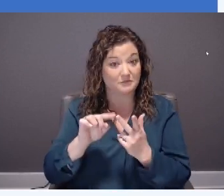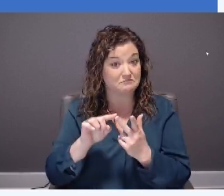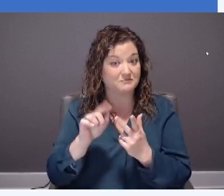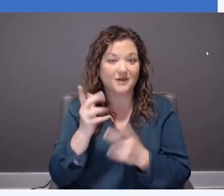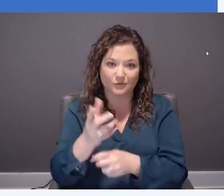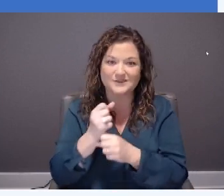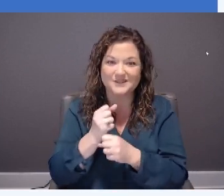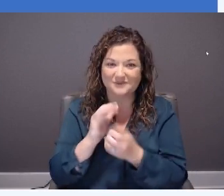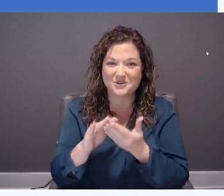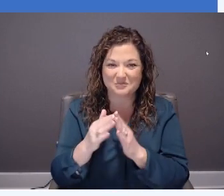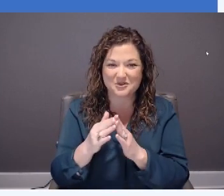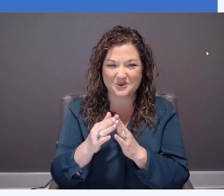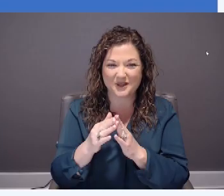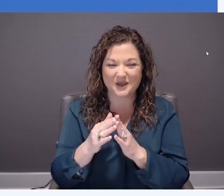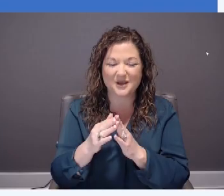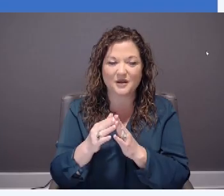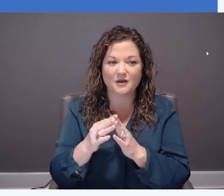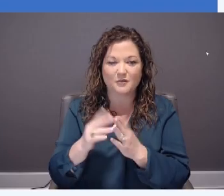funding award.